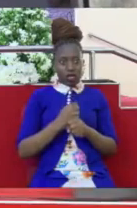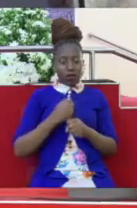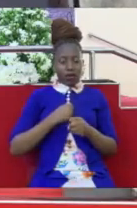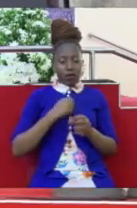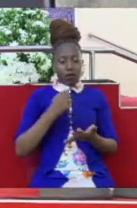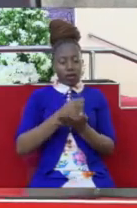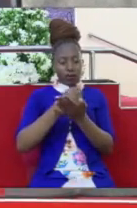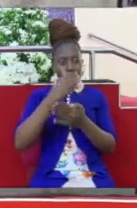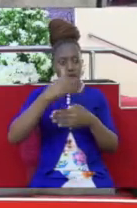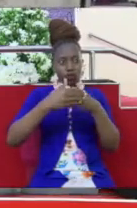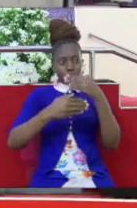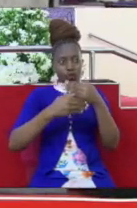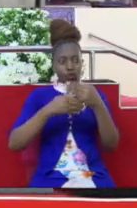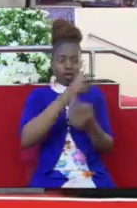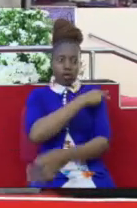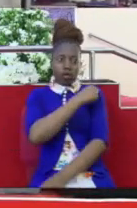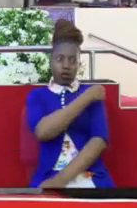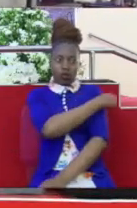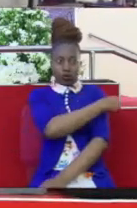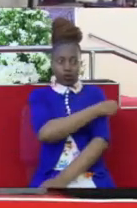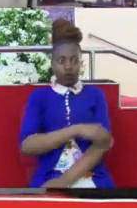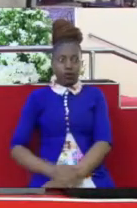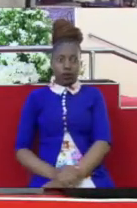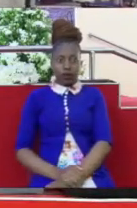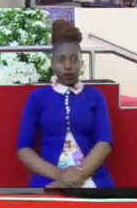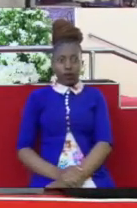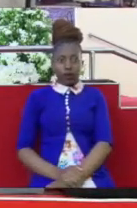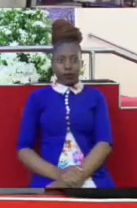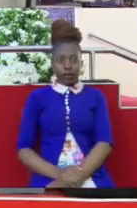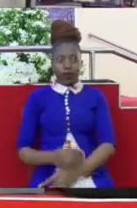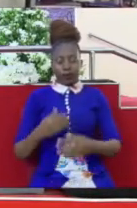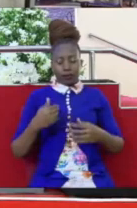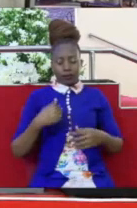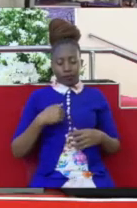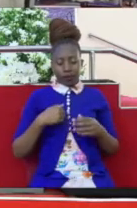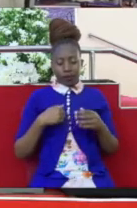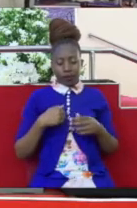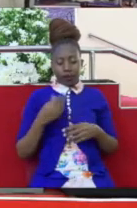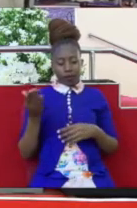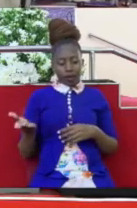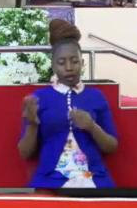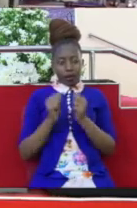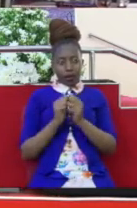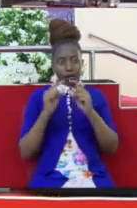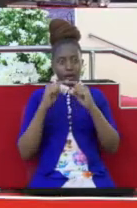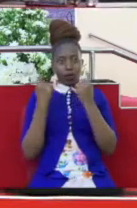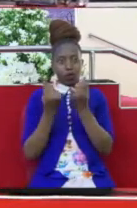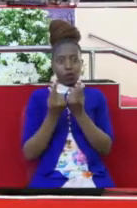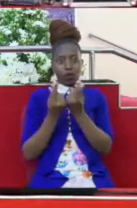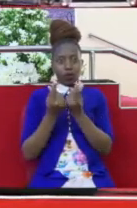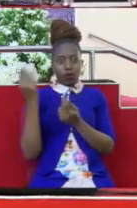hospitali. I had been out with a group of ministers. Alikuwa pale na wahuduma wengine. We went to